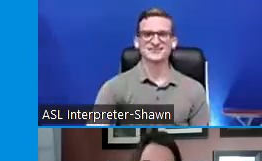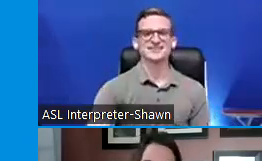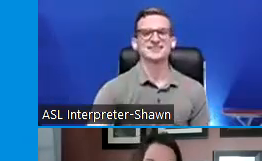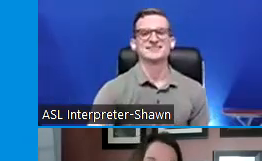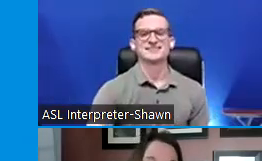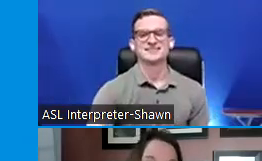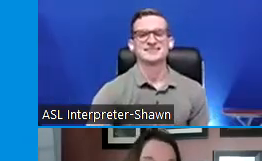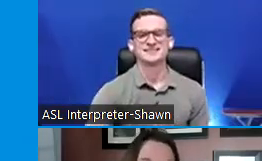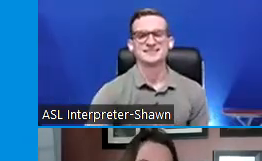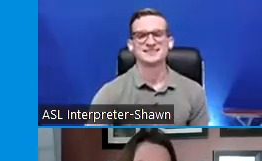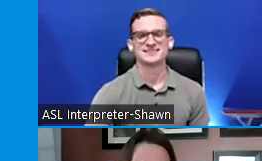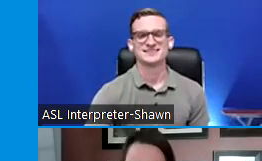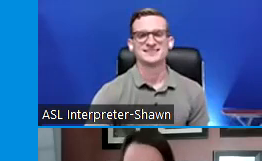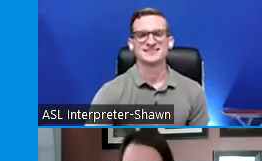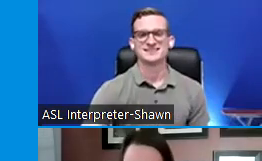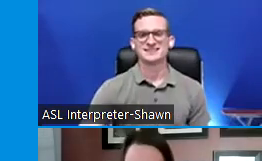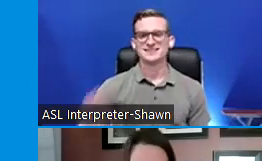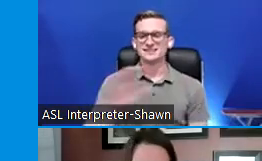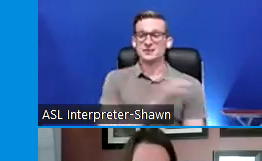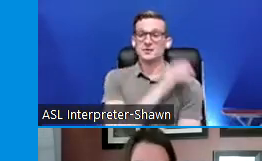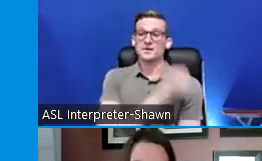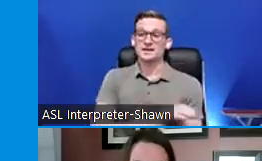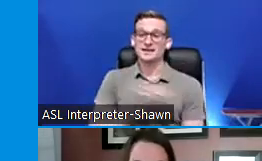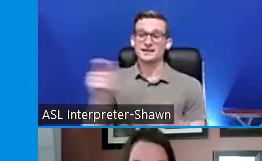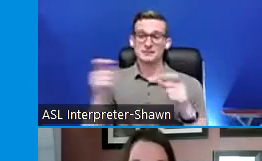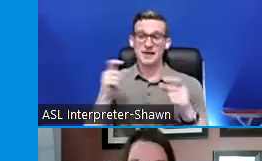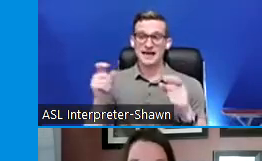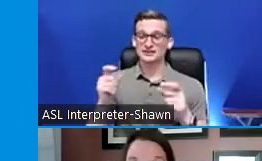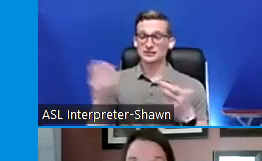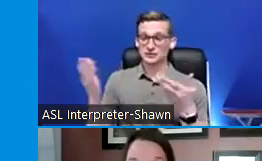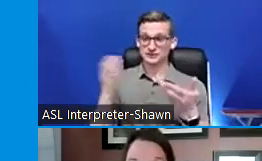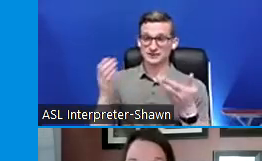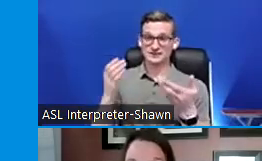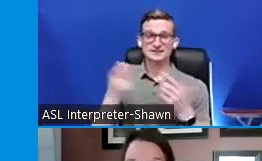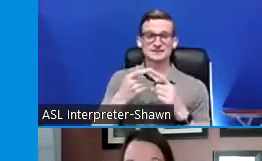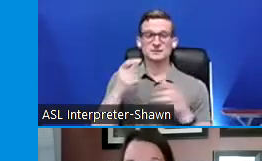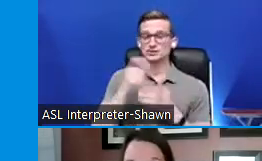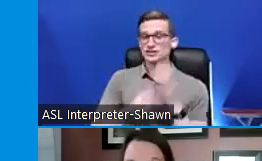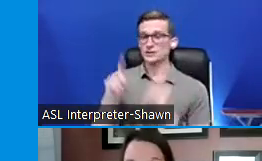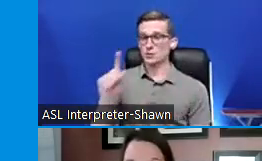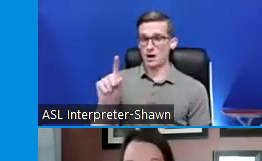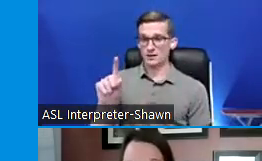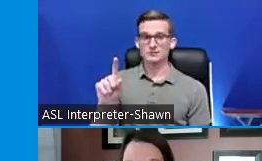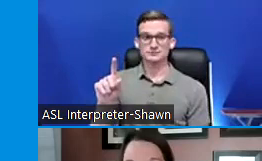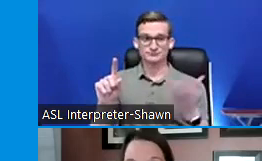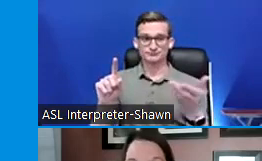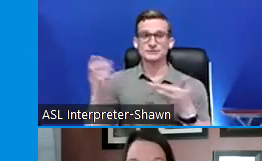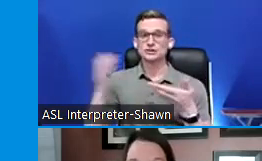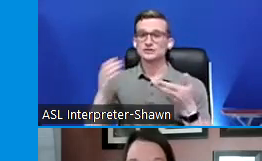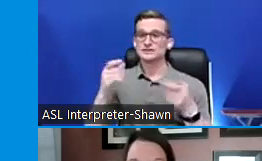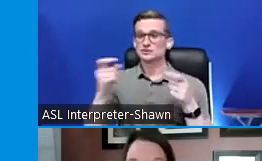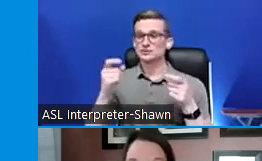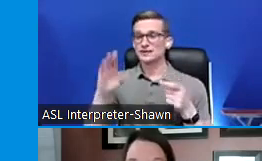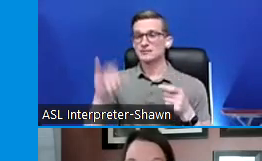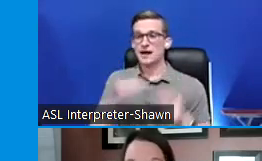clinically managed services are defined in Chapter 1, and this particular category are services that are directed by clinical personnel, which